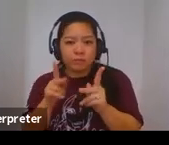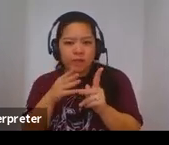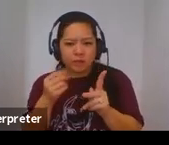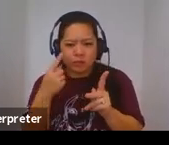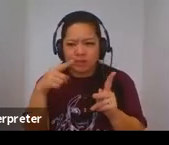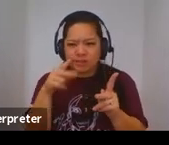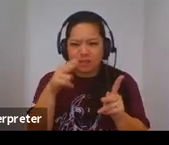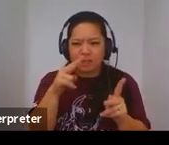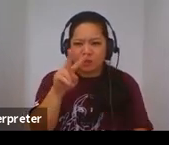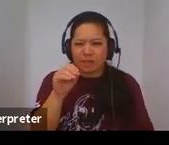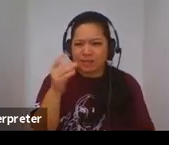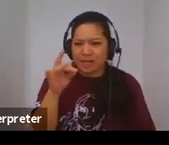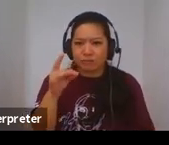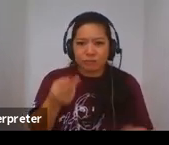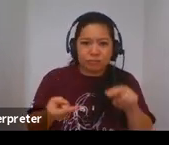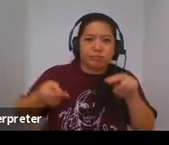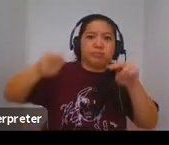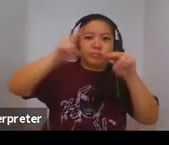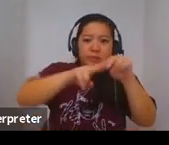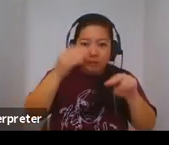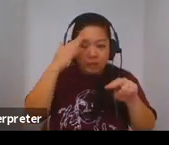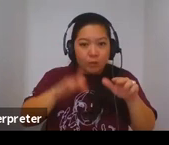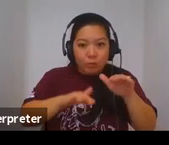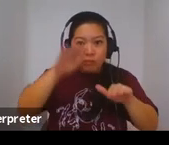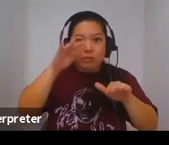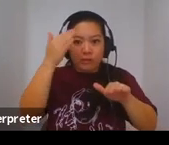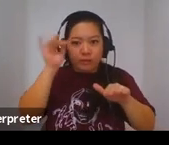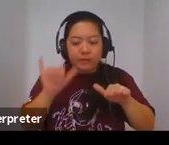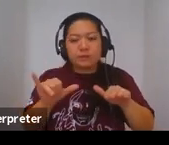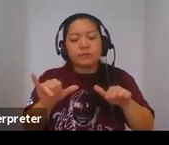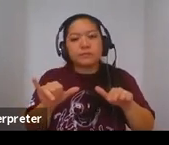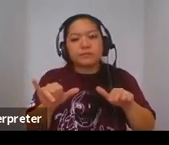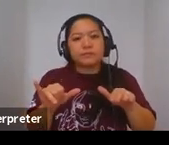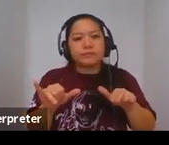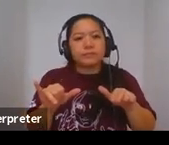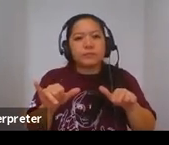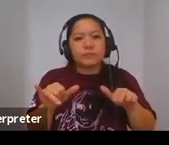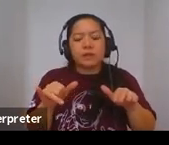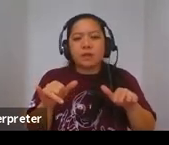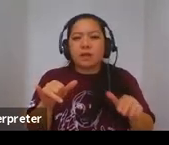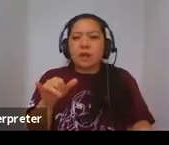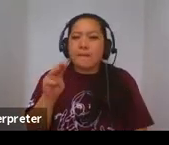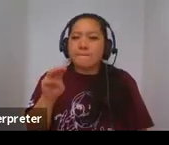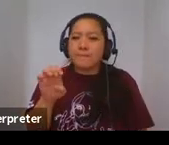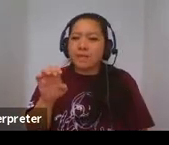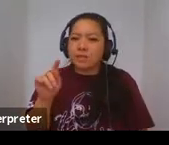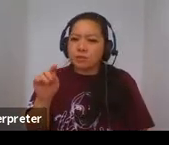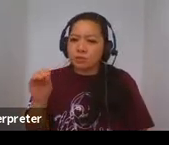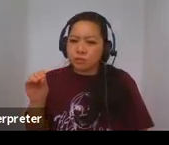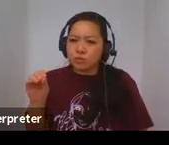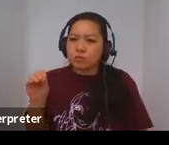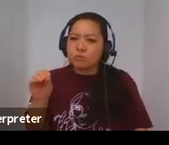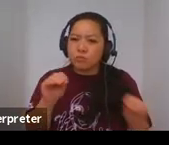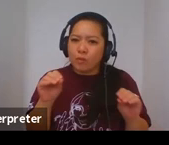spike. And this is also in accordance with the Me Too movement and a higher visibility